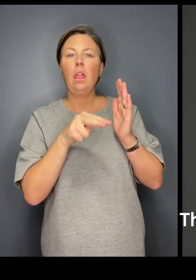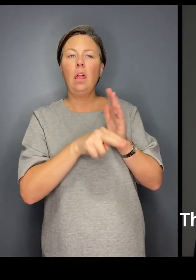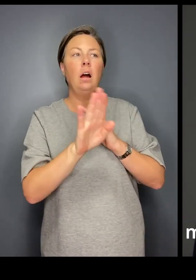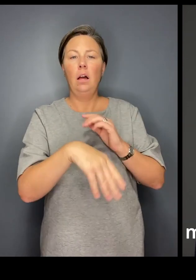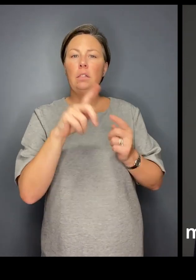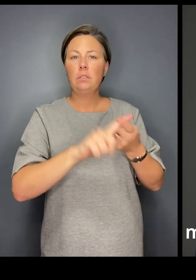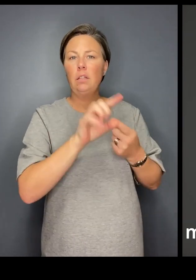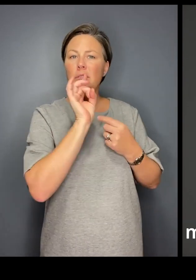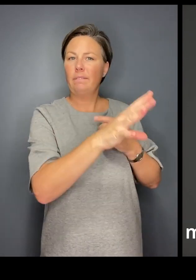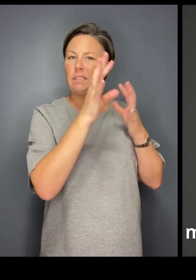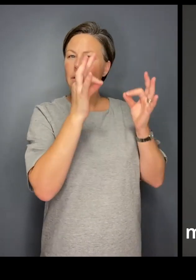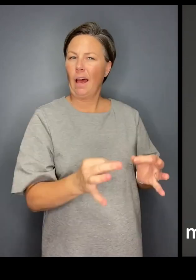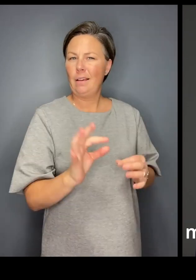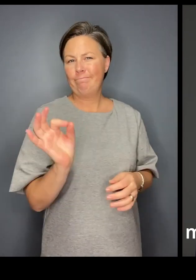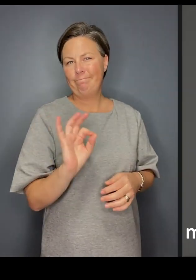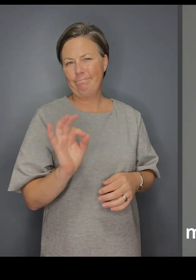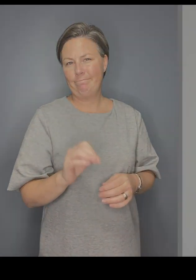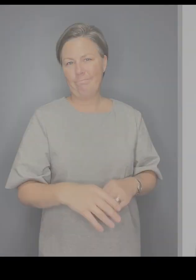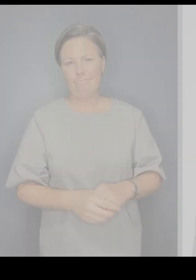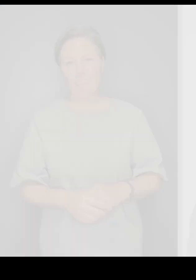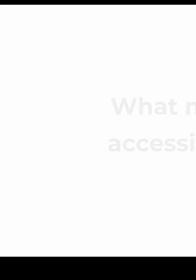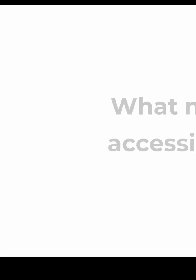part of the process, and it's going to be a much, much better result.